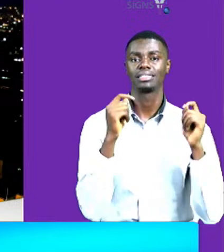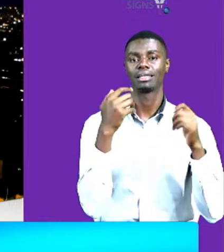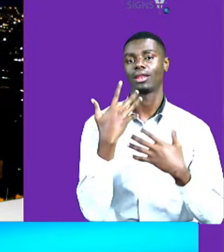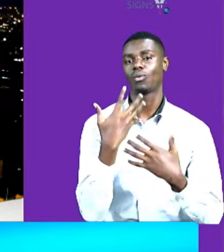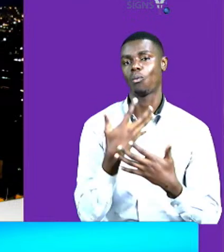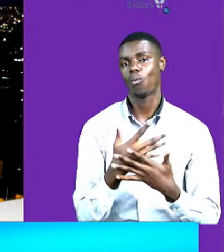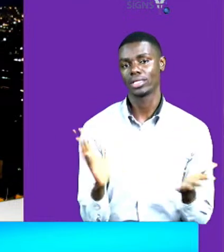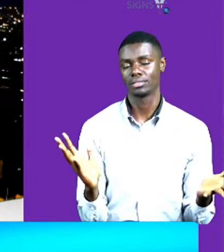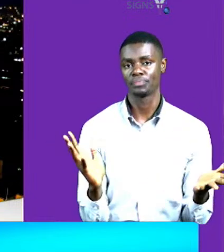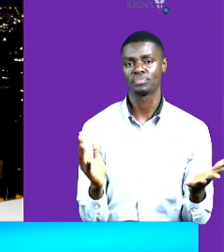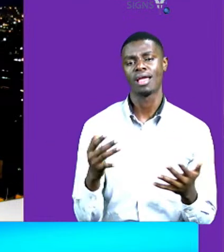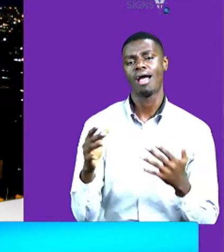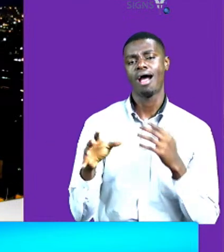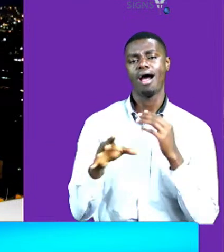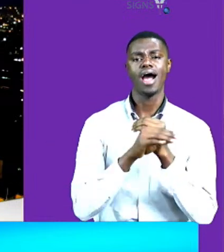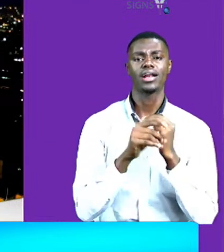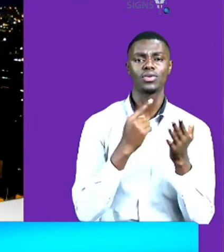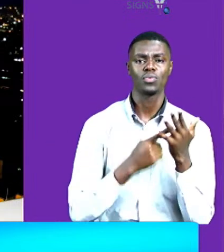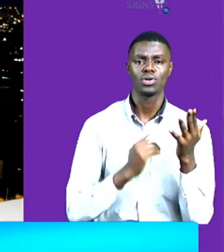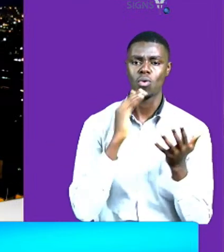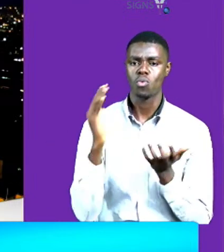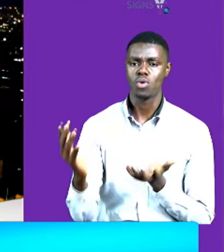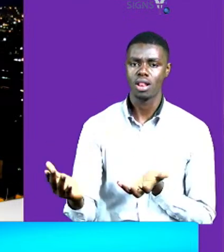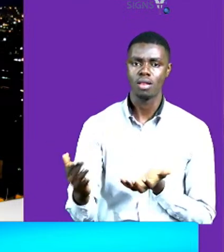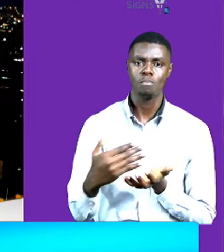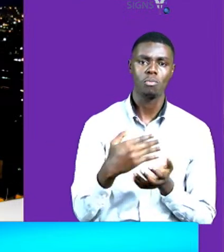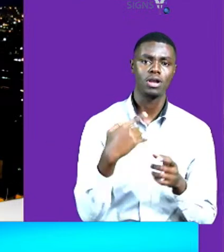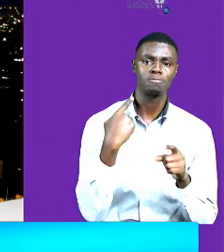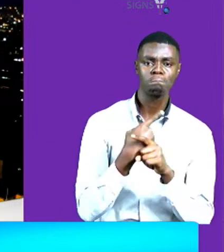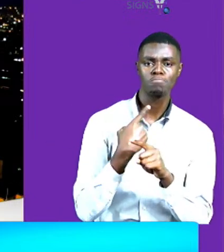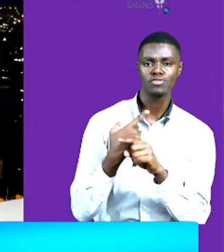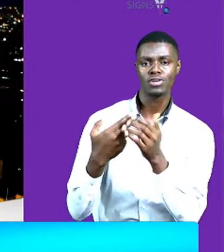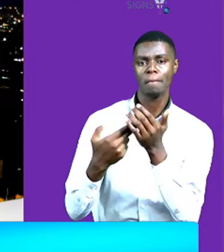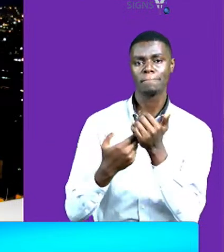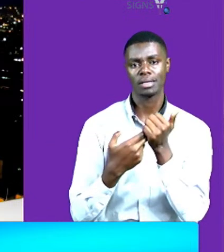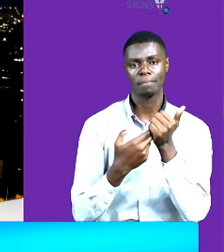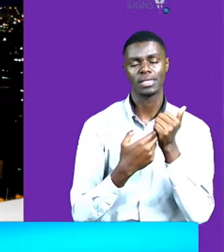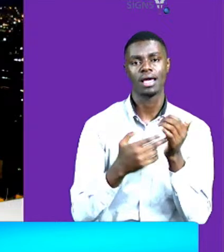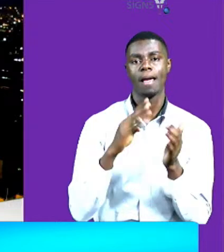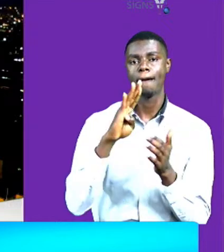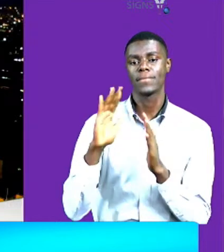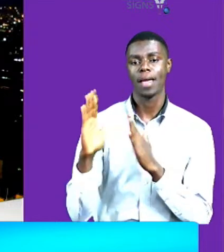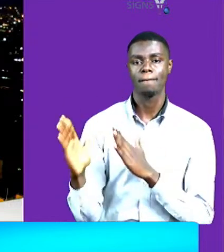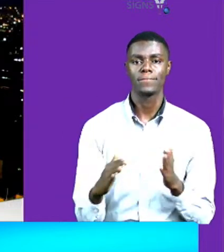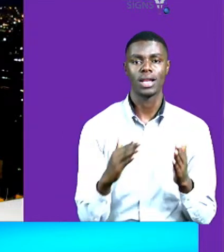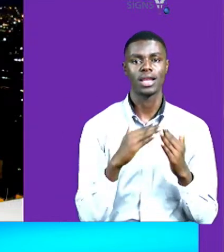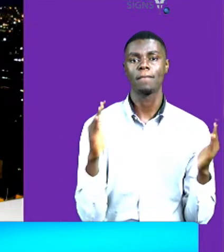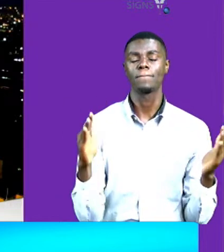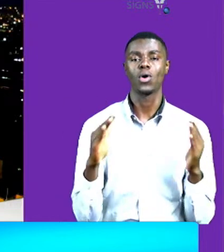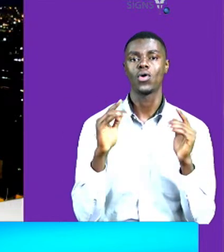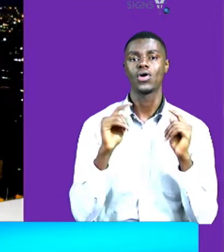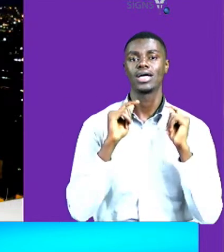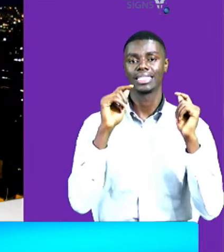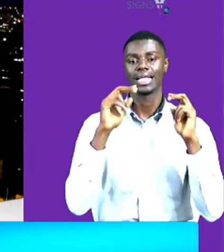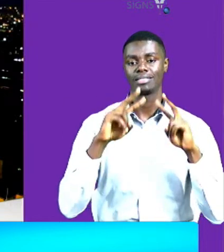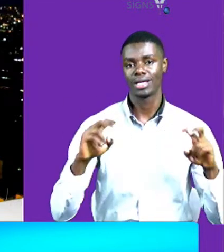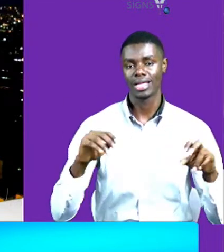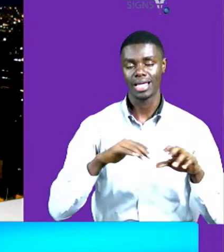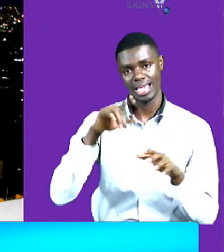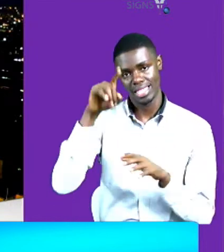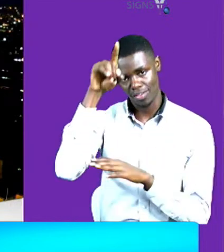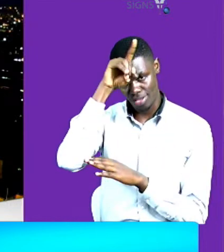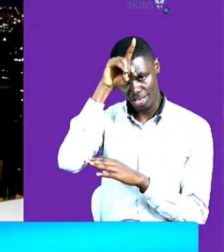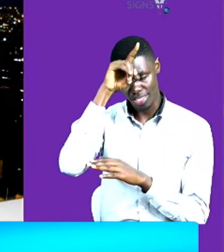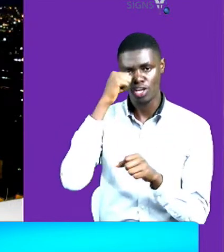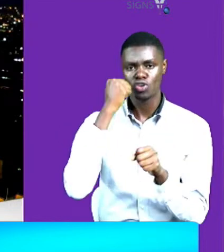He added that they are going to mobilize different stakeholders by planning more talent searches in the villages,